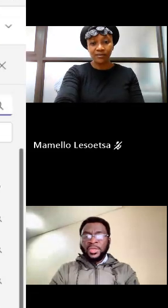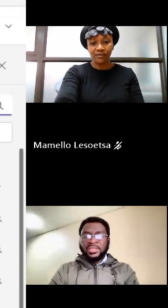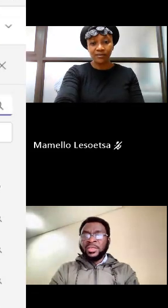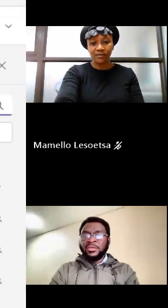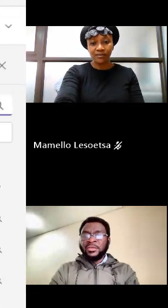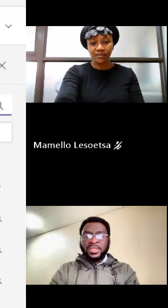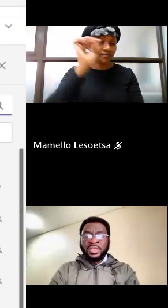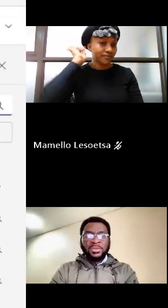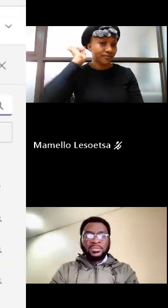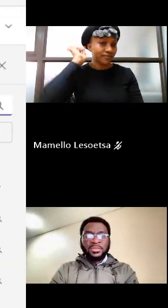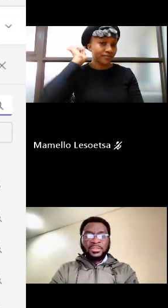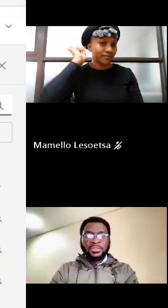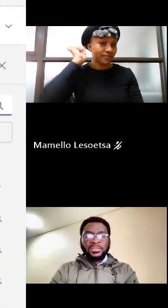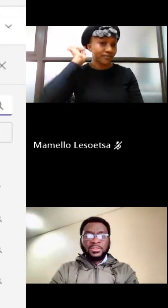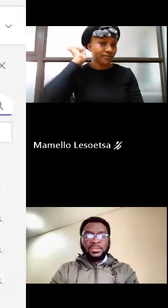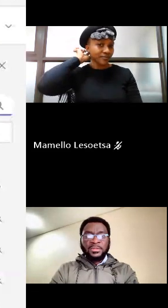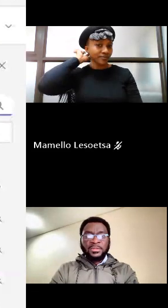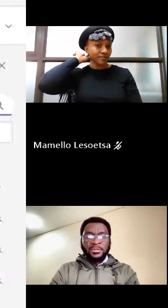Okay, you can hear it. Okay, great.